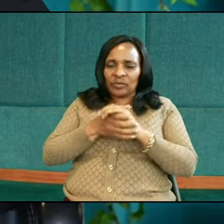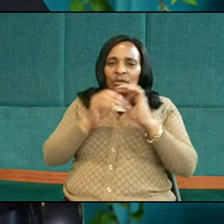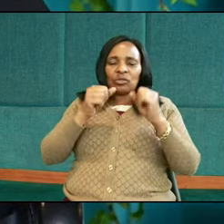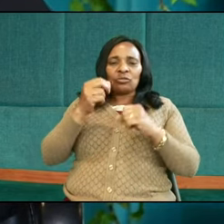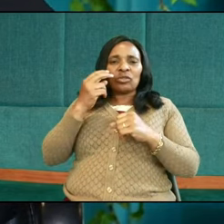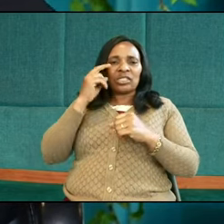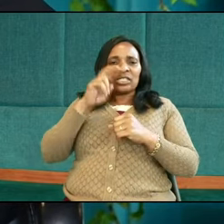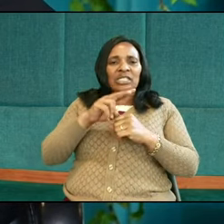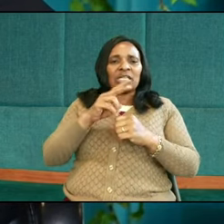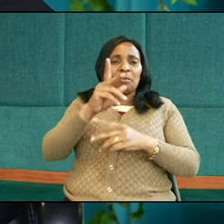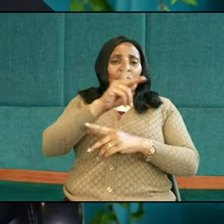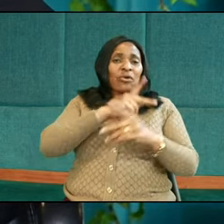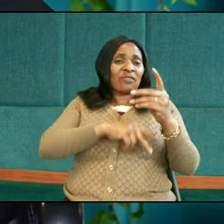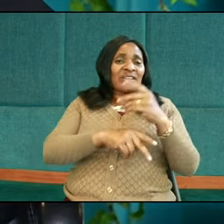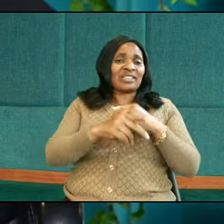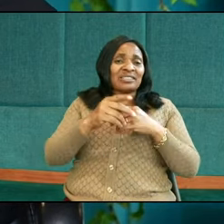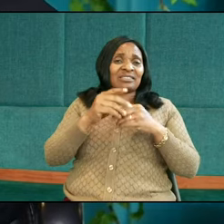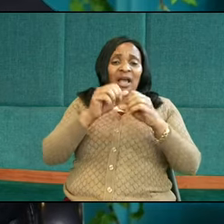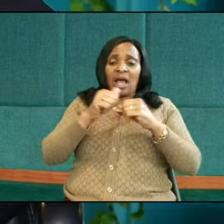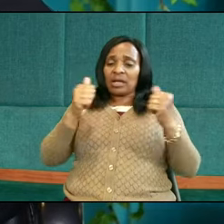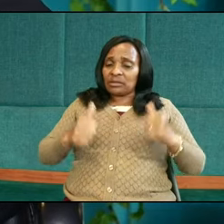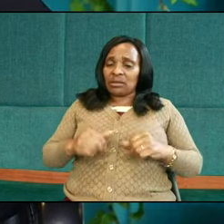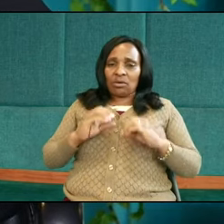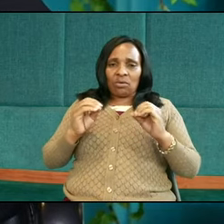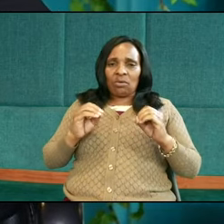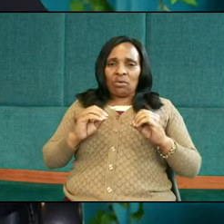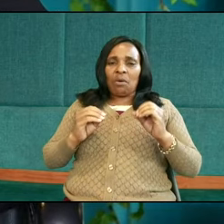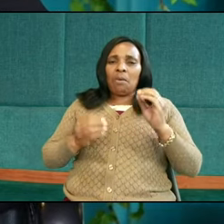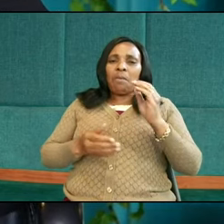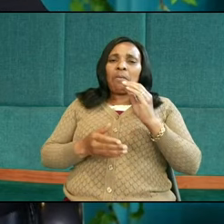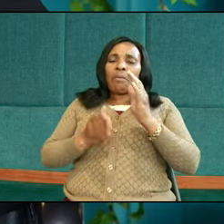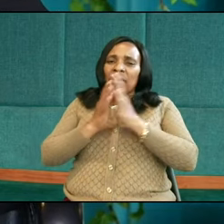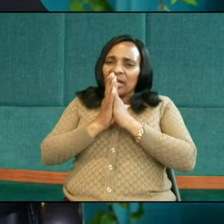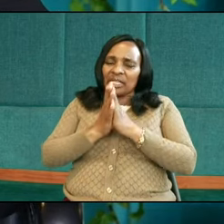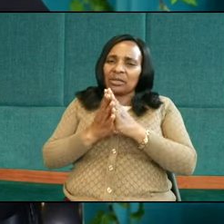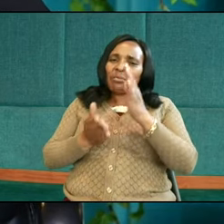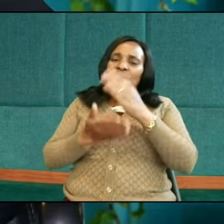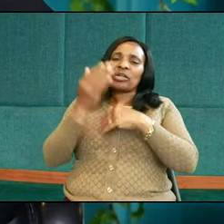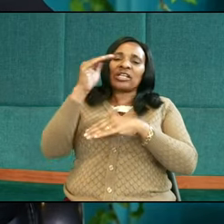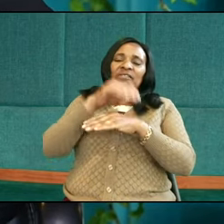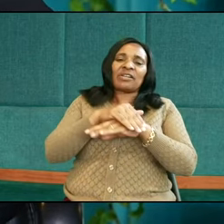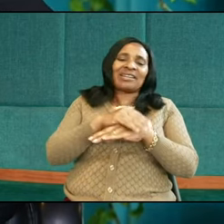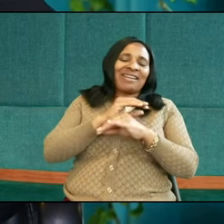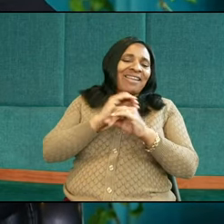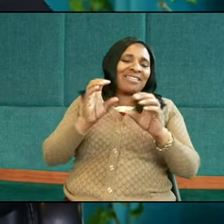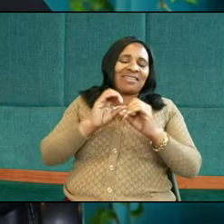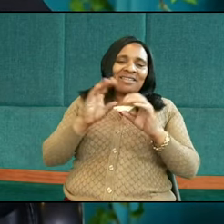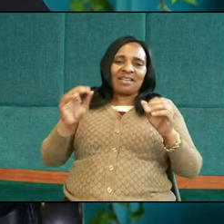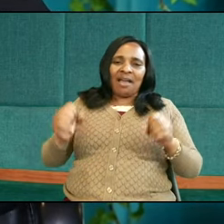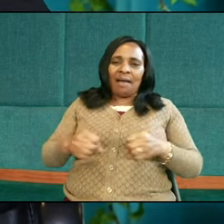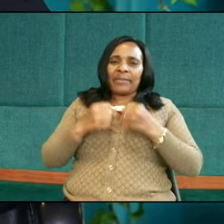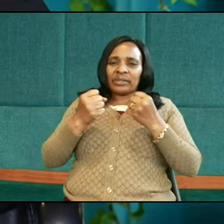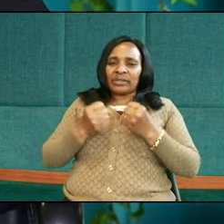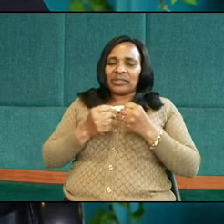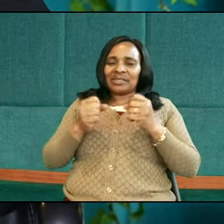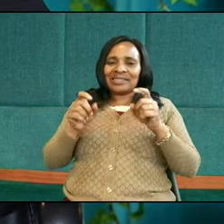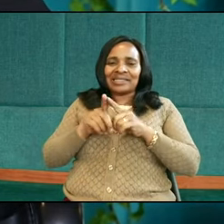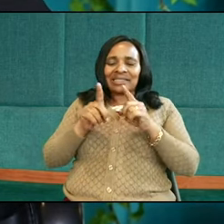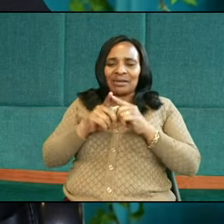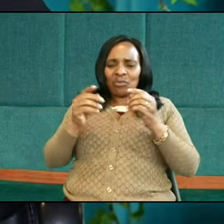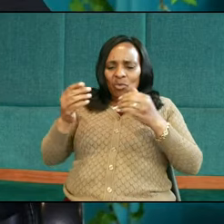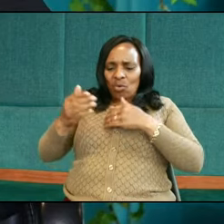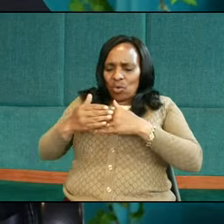the Baal prophets didn't put water on the altars. They prayed from morning till evening. They cut themselves, but nothing happened. So he was